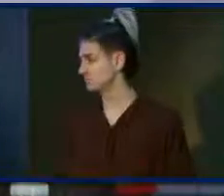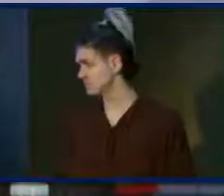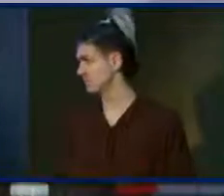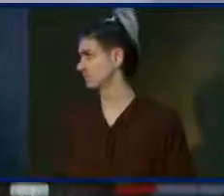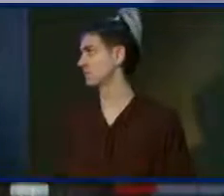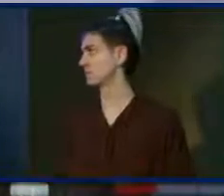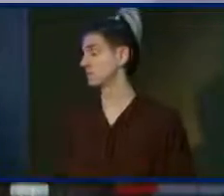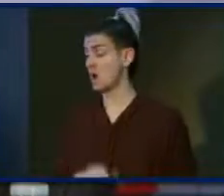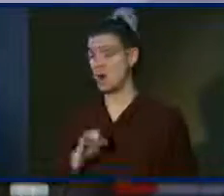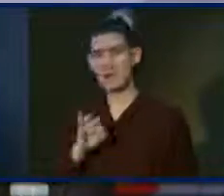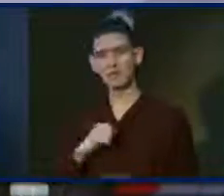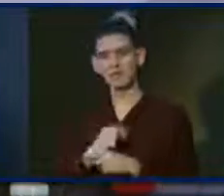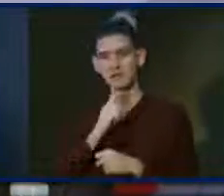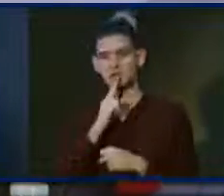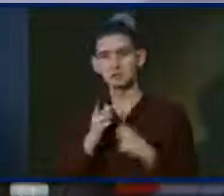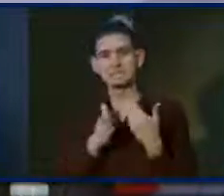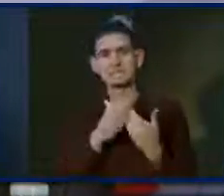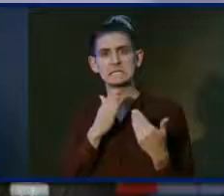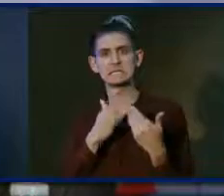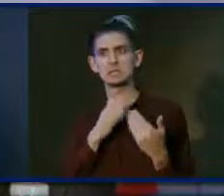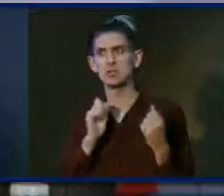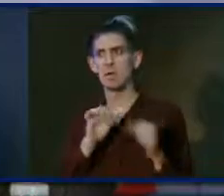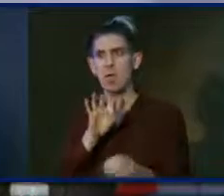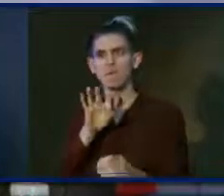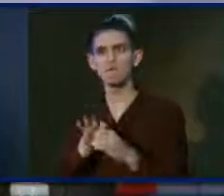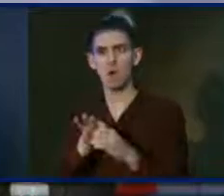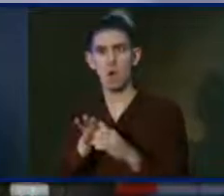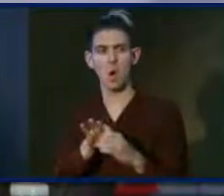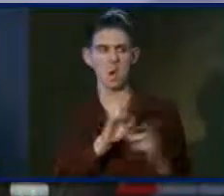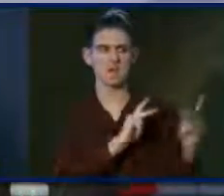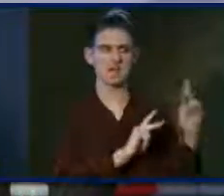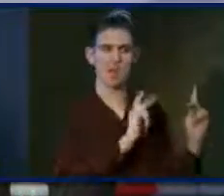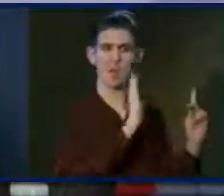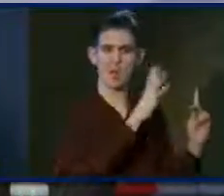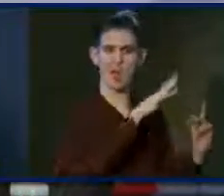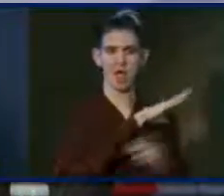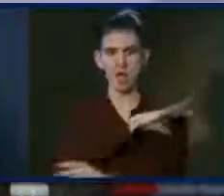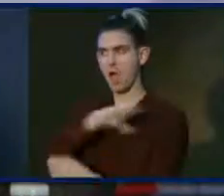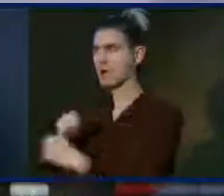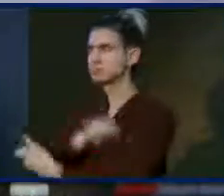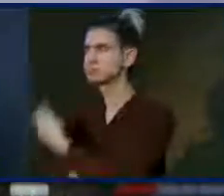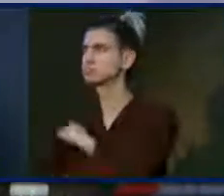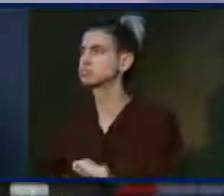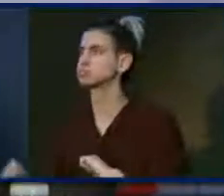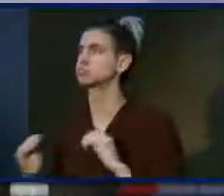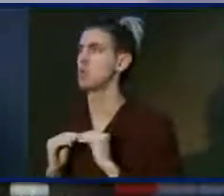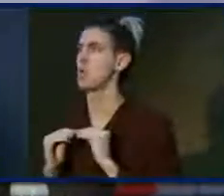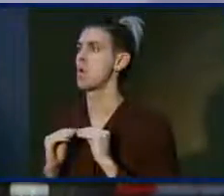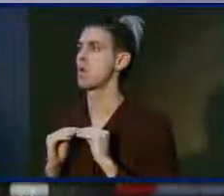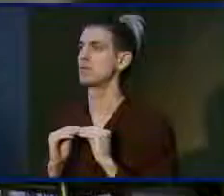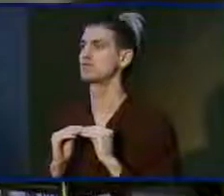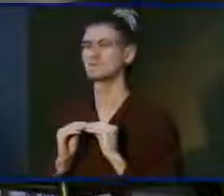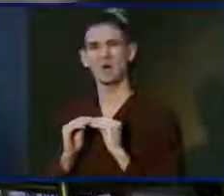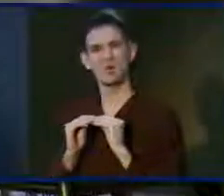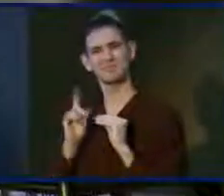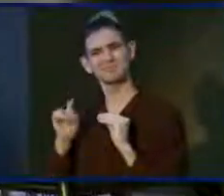easy, people want to be involved. Let's do it now. Yeah. John, let's have